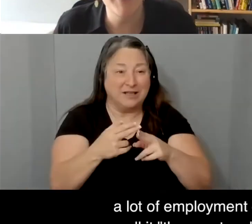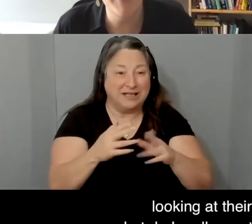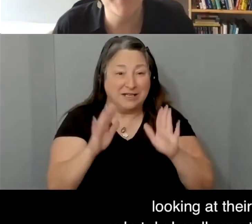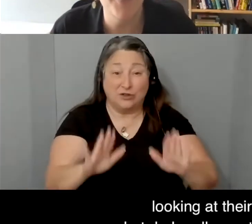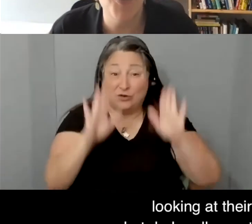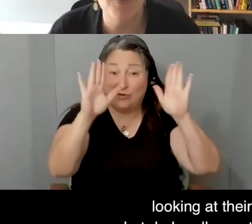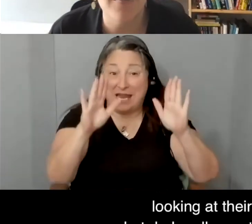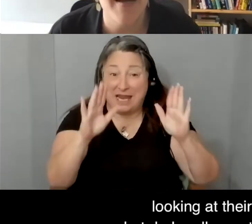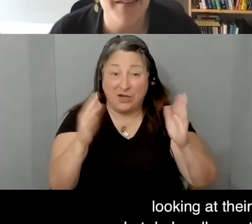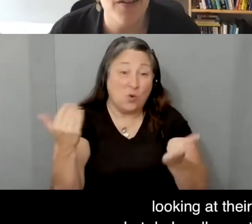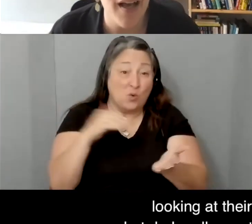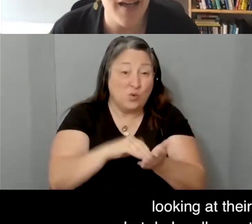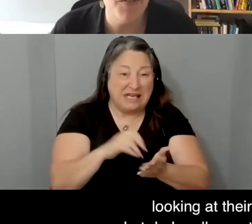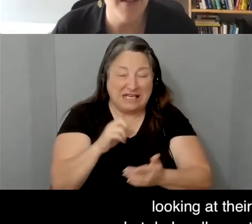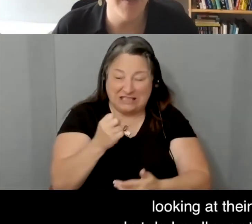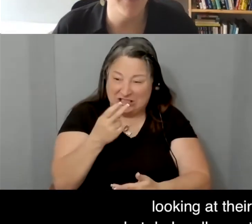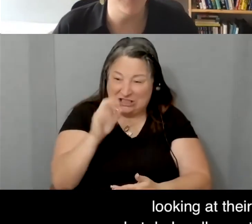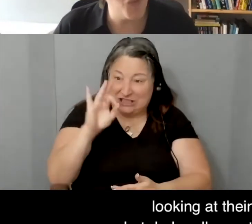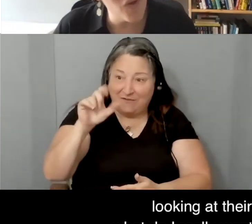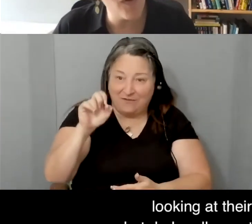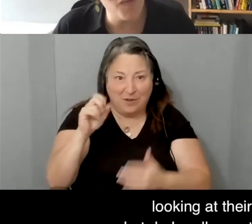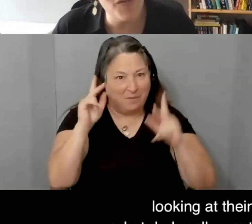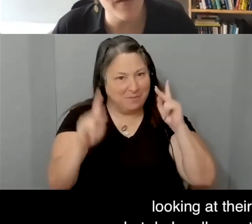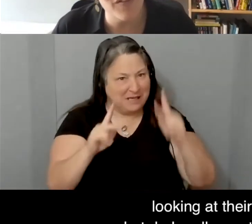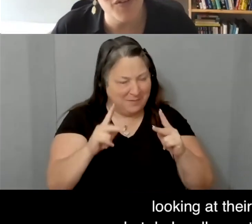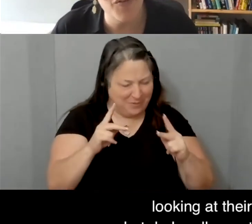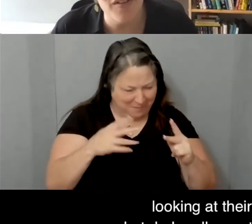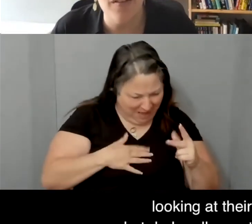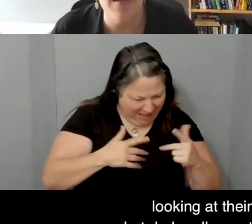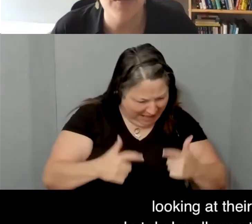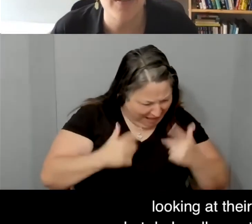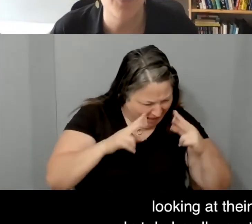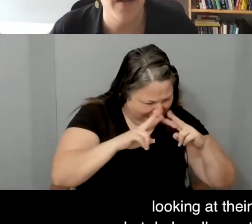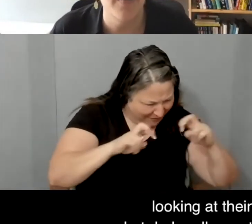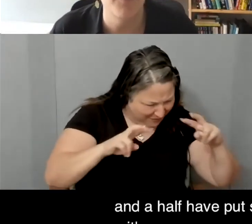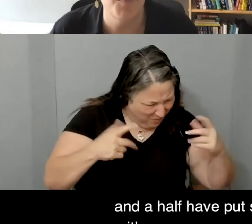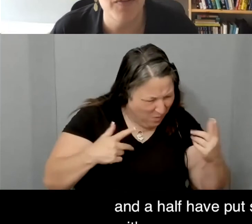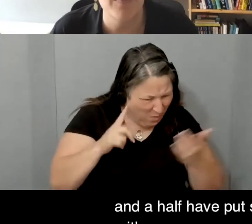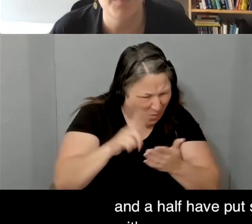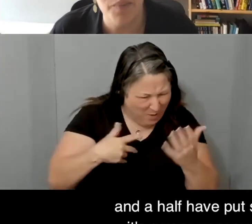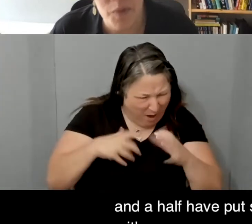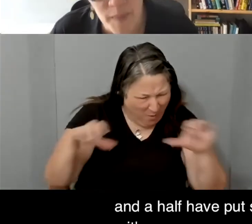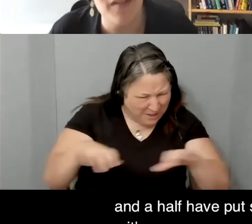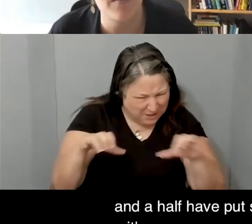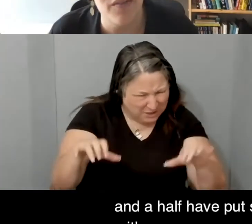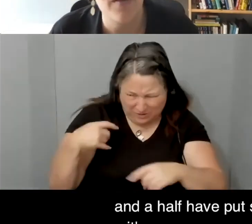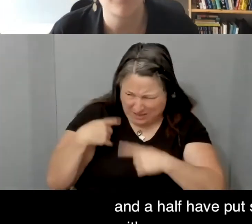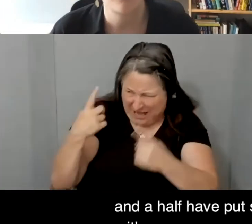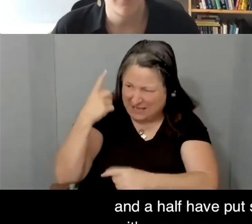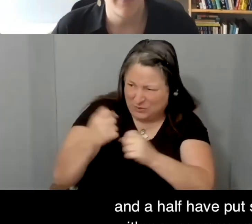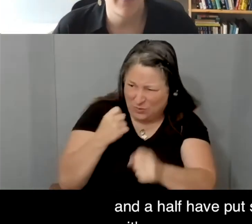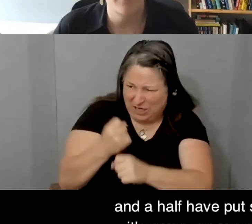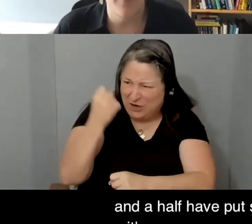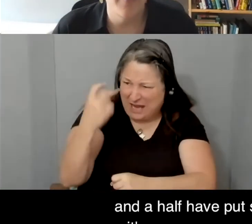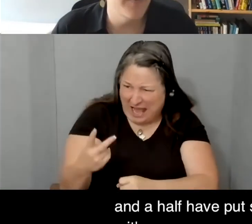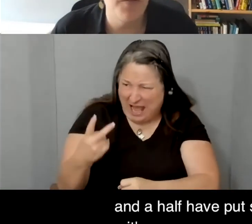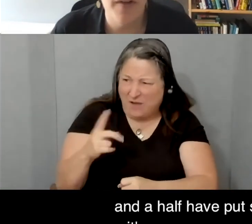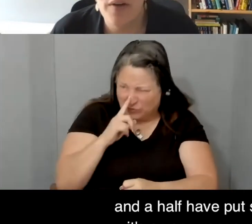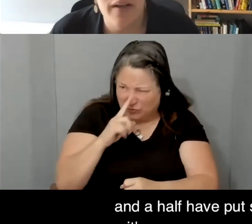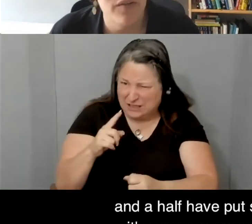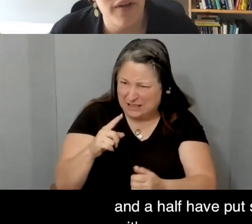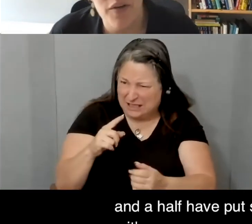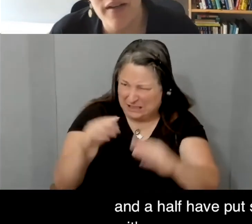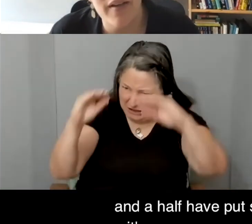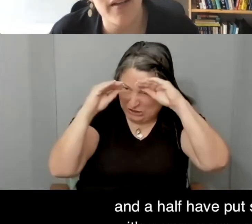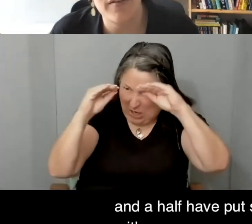are looking at their lives saying, what do I really want to do? Because the last year and a half have put some perspective. And I